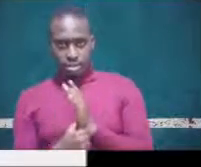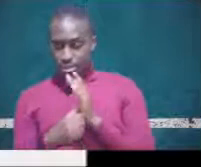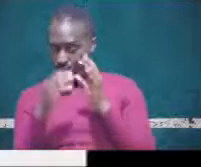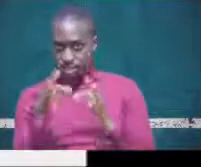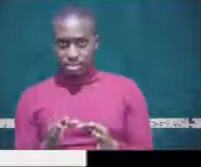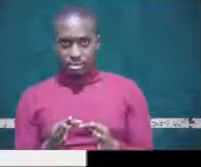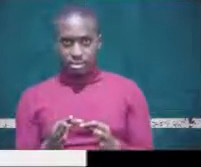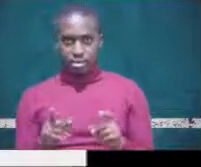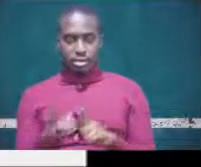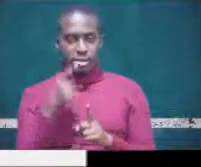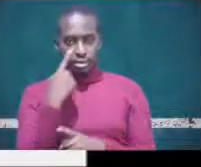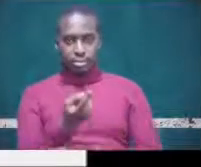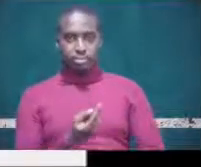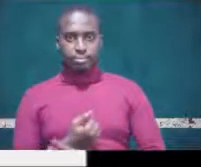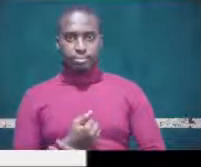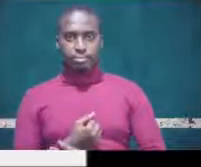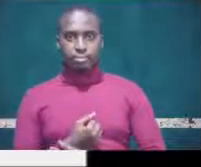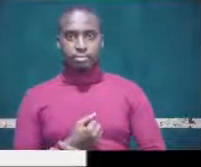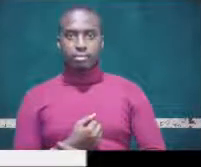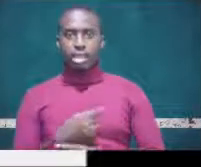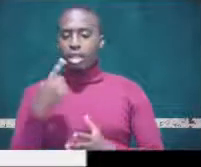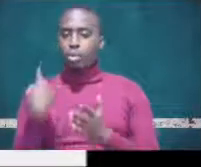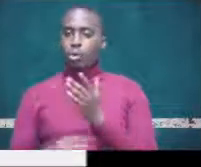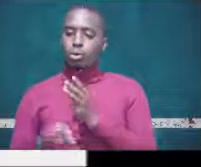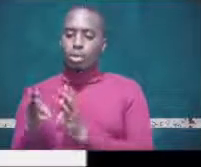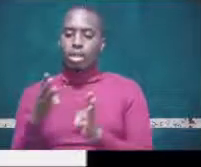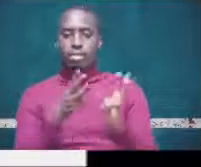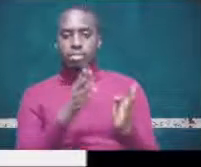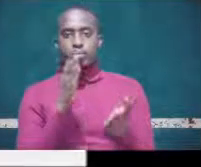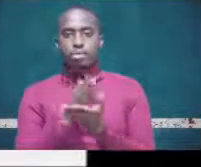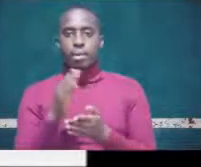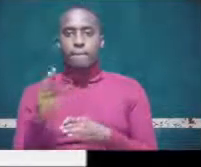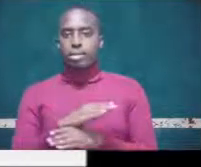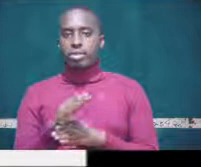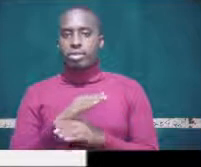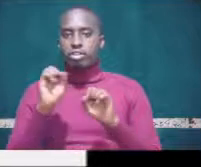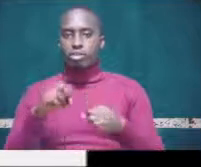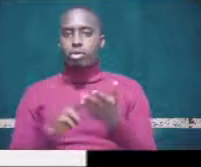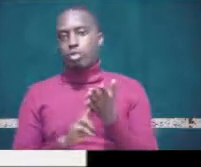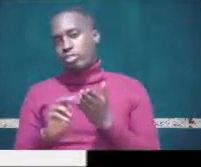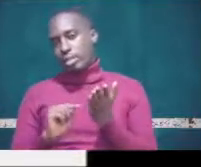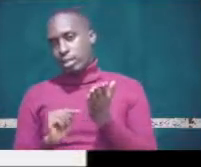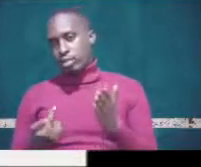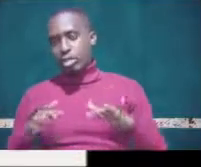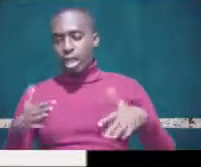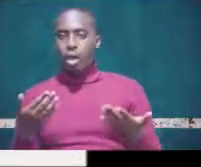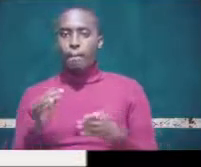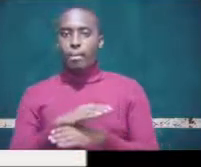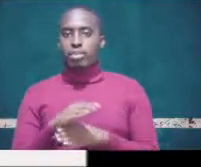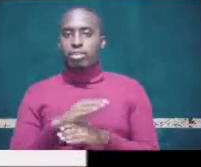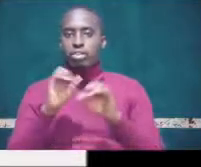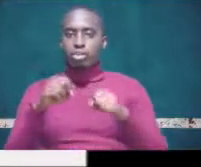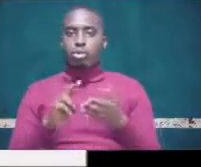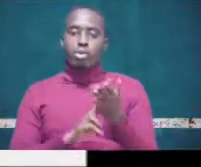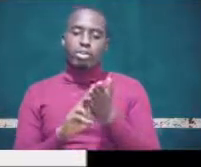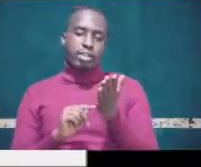technology. So let us see now, in what ways can a business apply technology? How does a business use